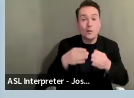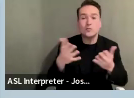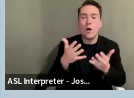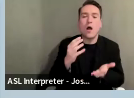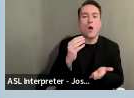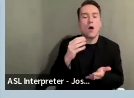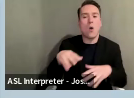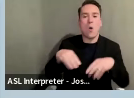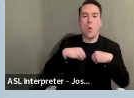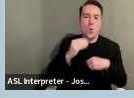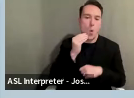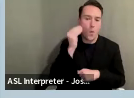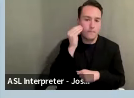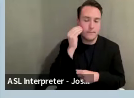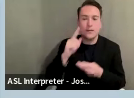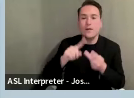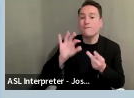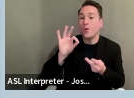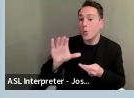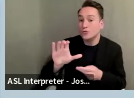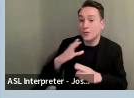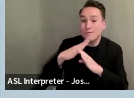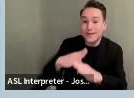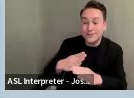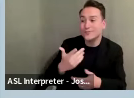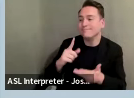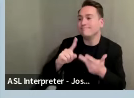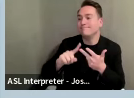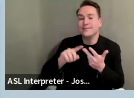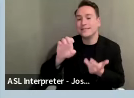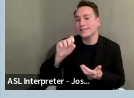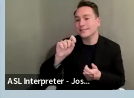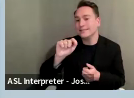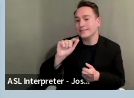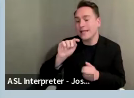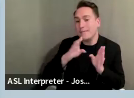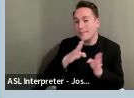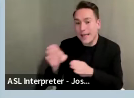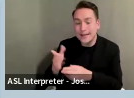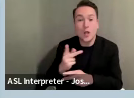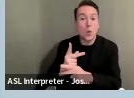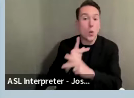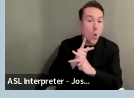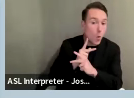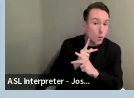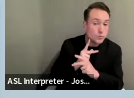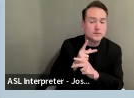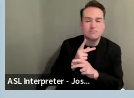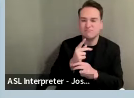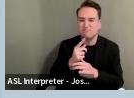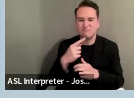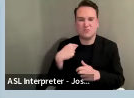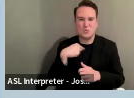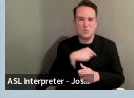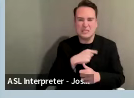ownership, foreclosure prevention, estate planning, some loan situations. So we do a